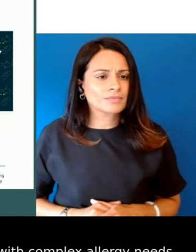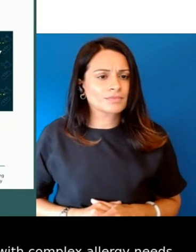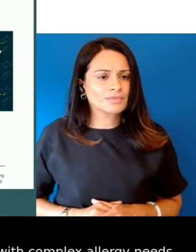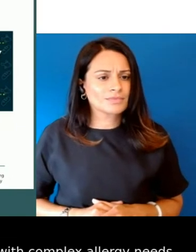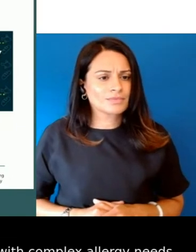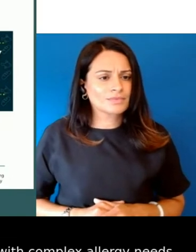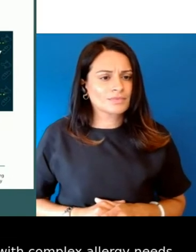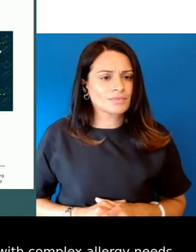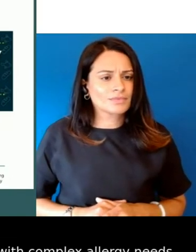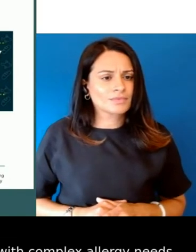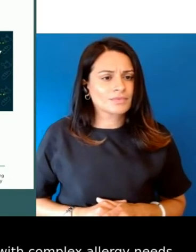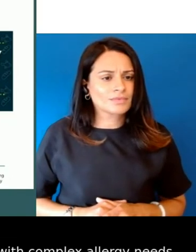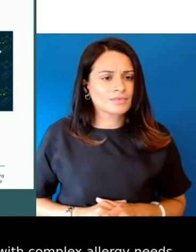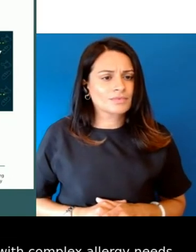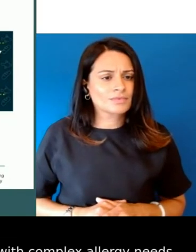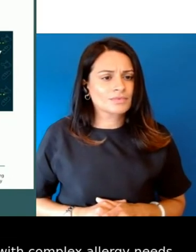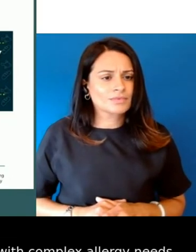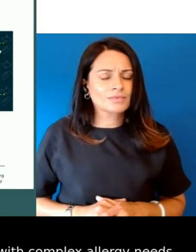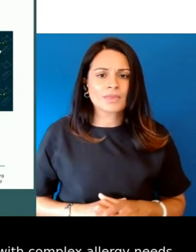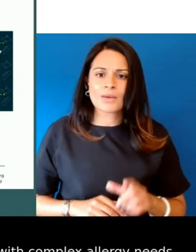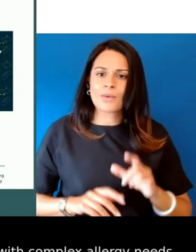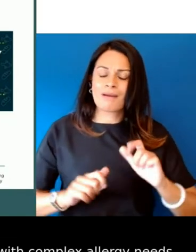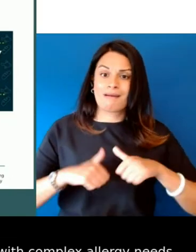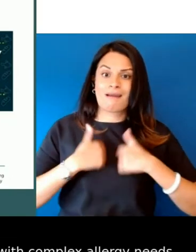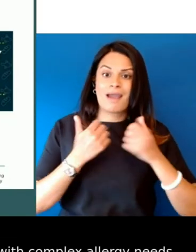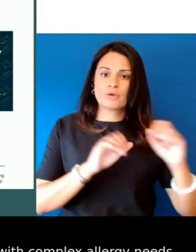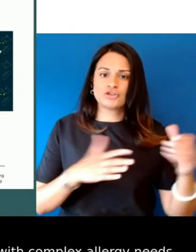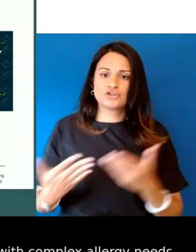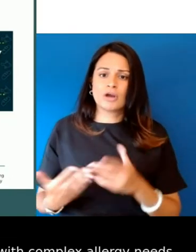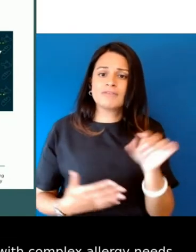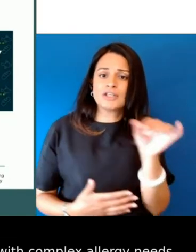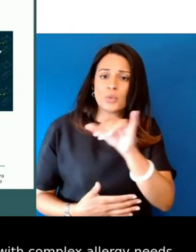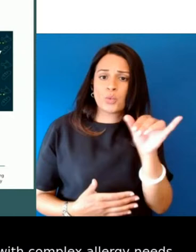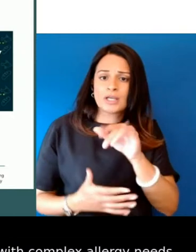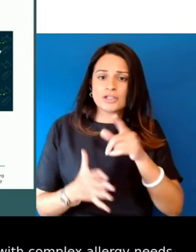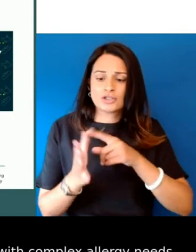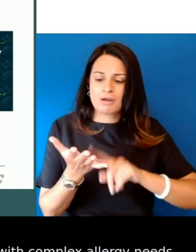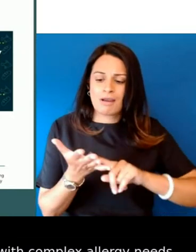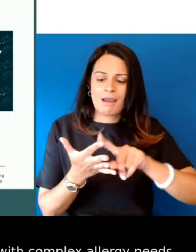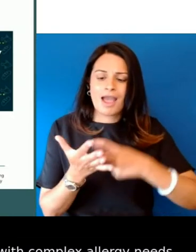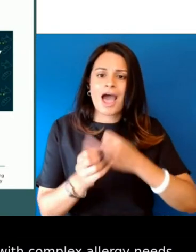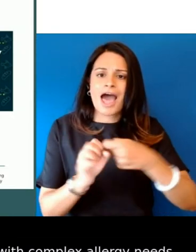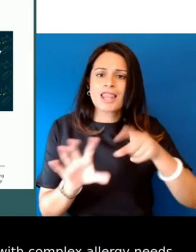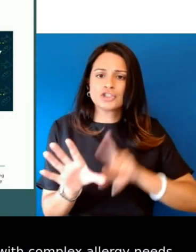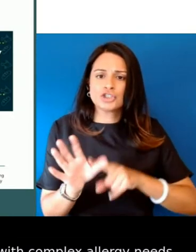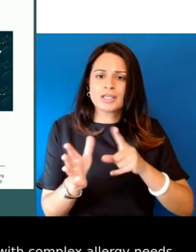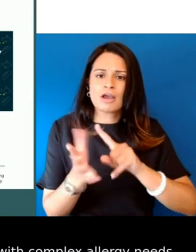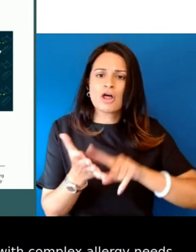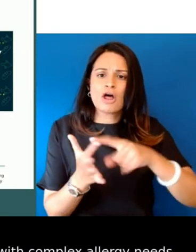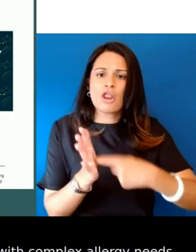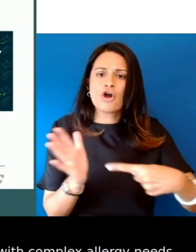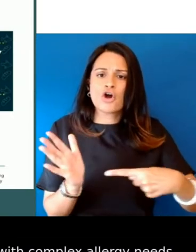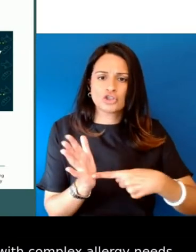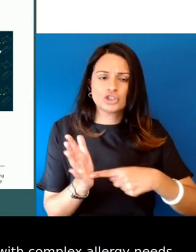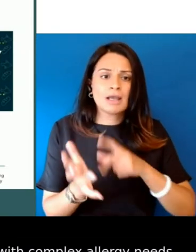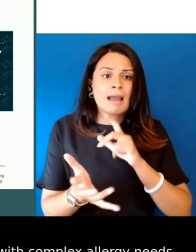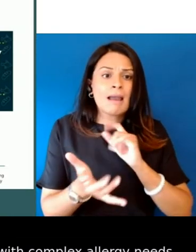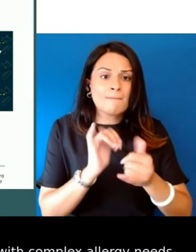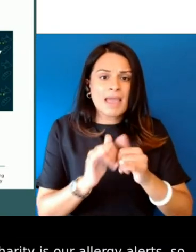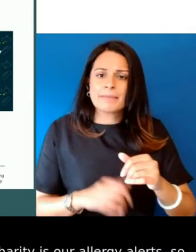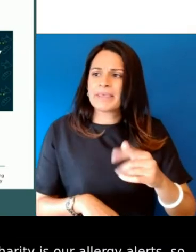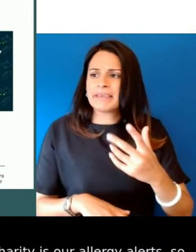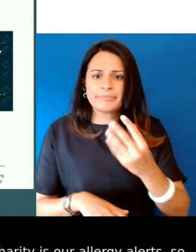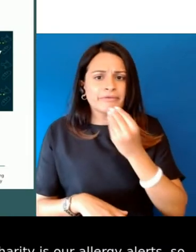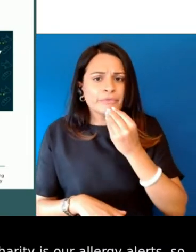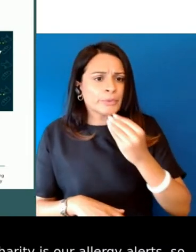one of the services we offer as a charity is our allergy alert so if people have a food allergy or multiple food